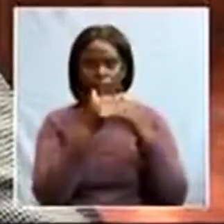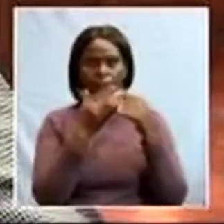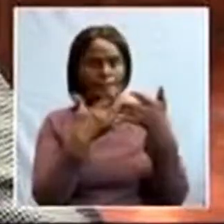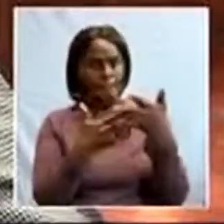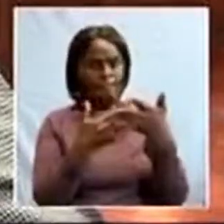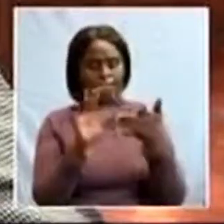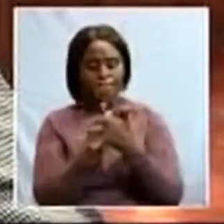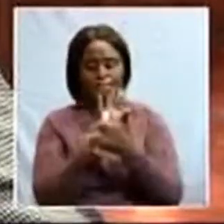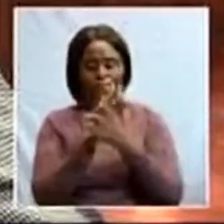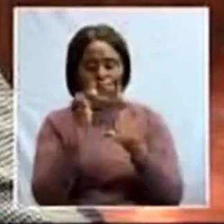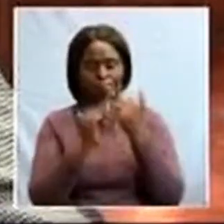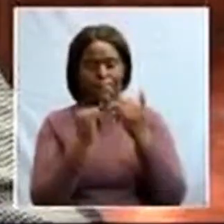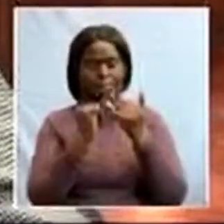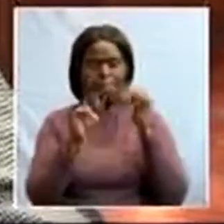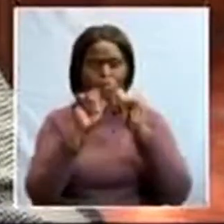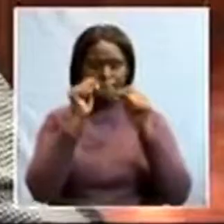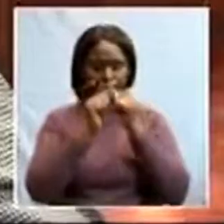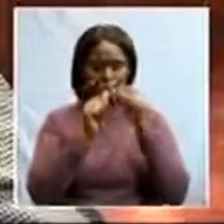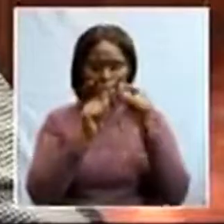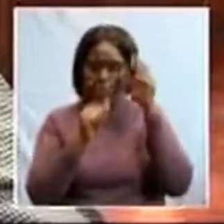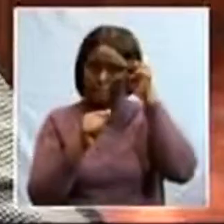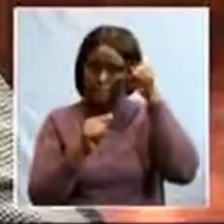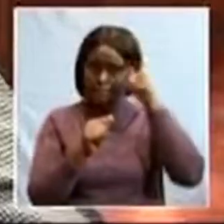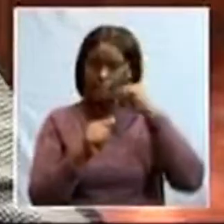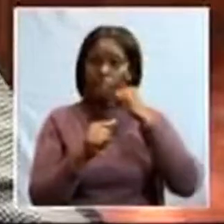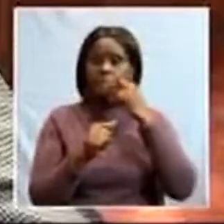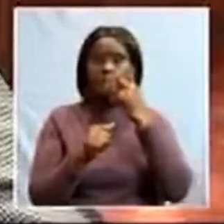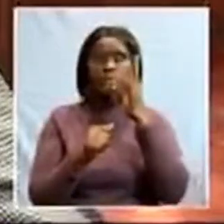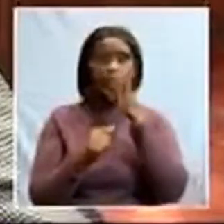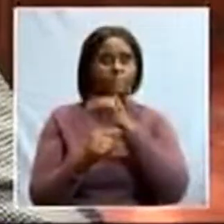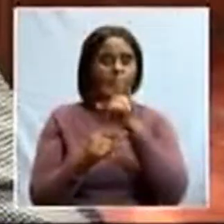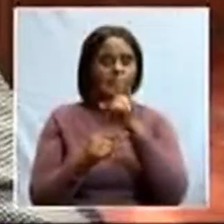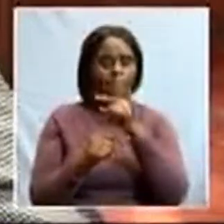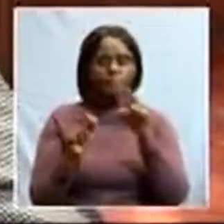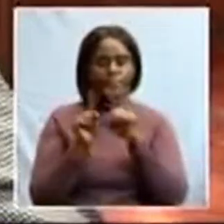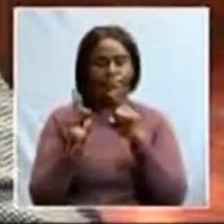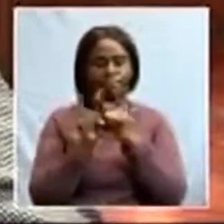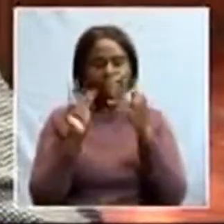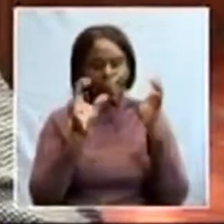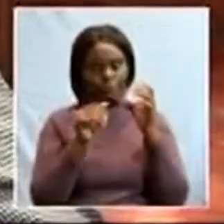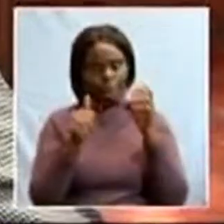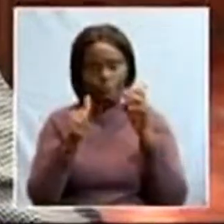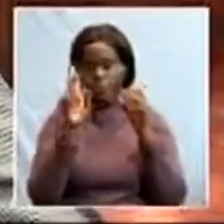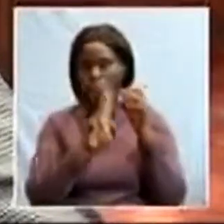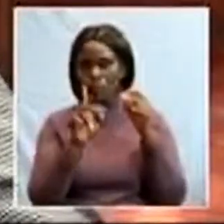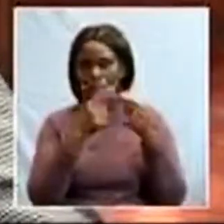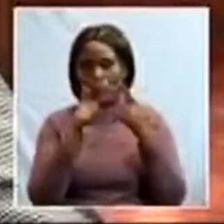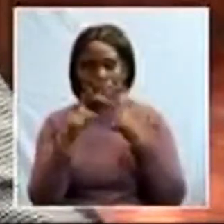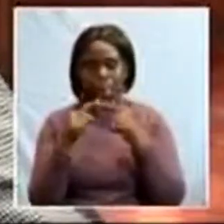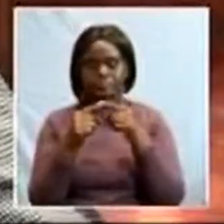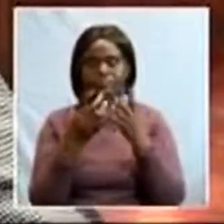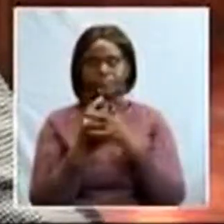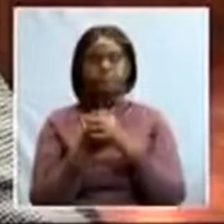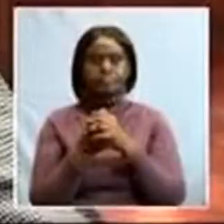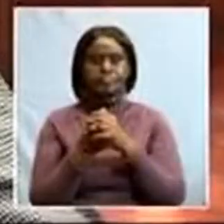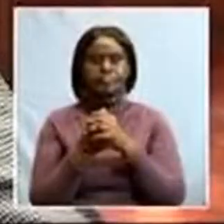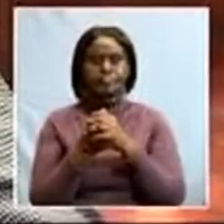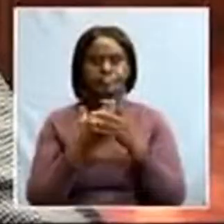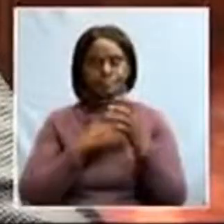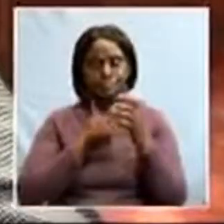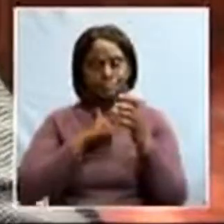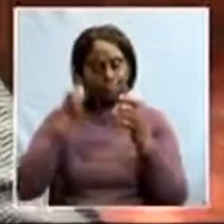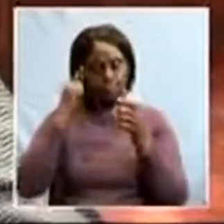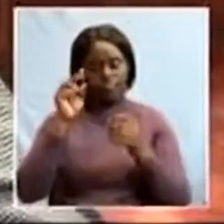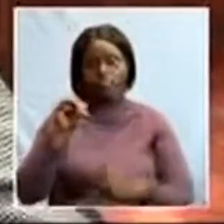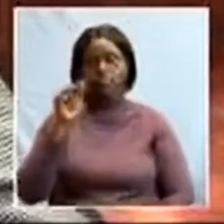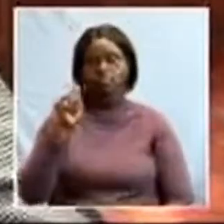of completion certificate. Because I think the Ministry Chair noticed that councils were using different templates. I think